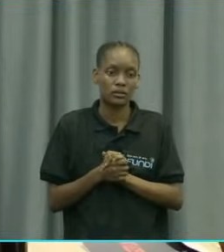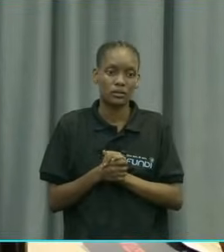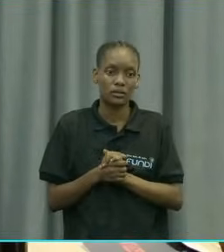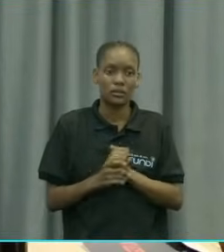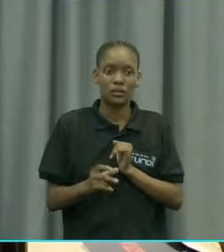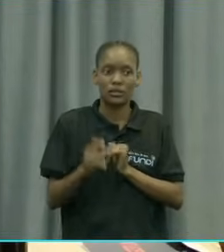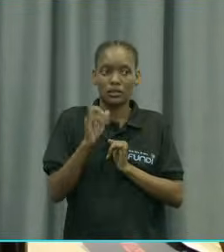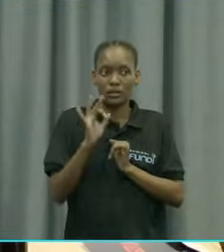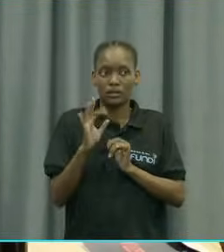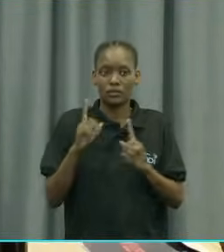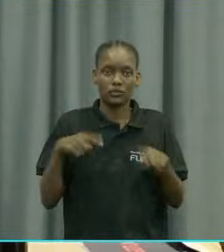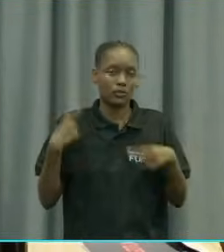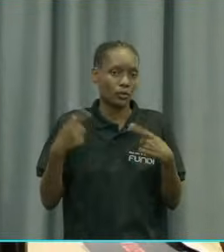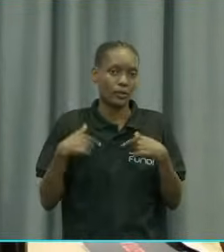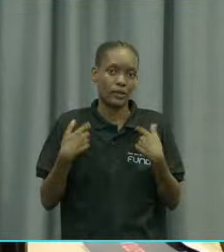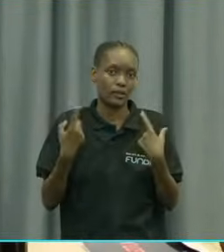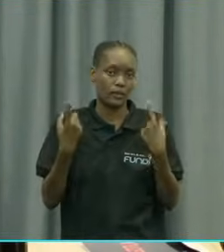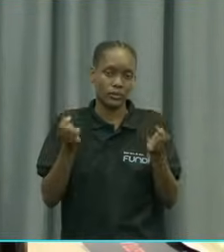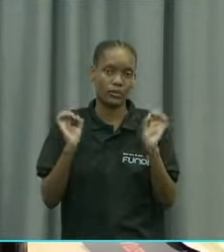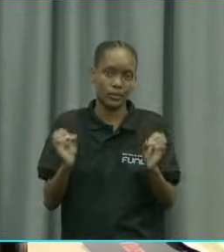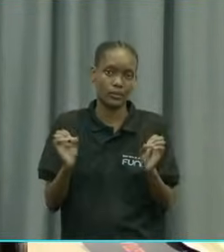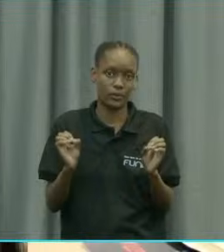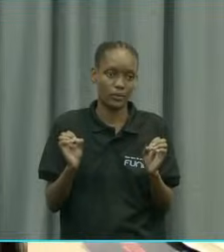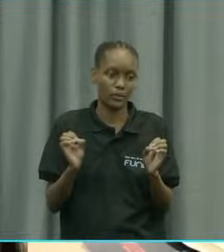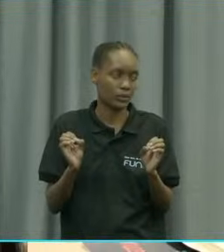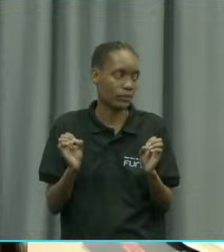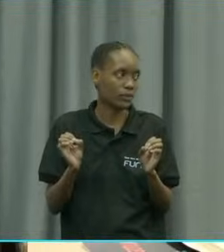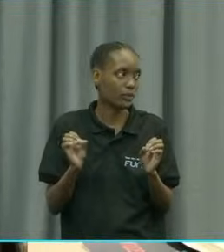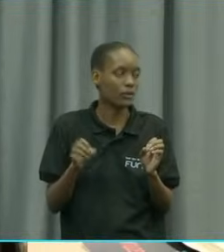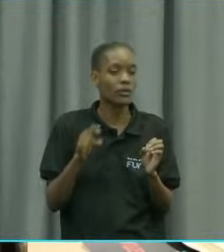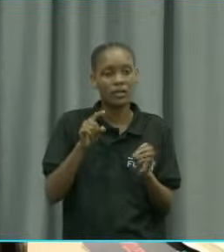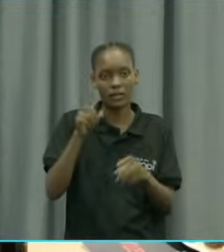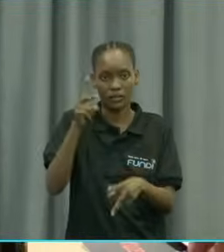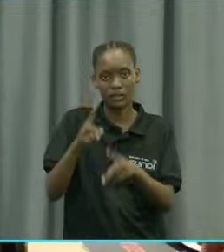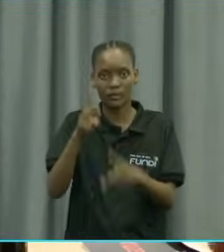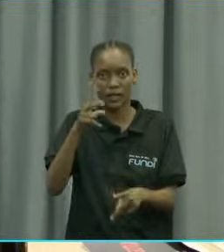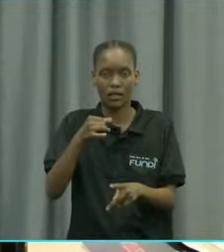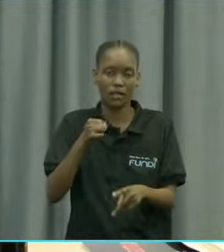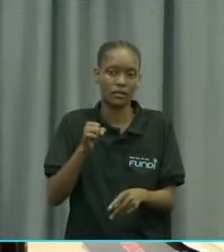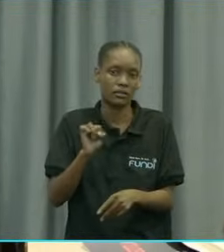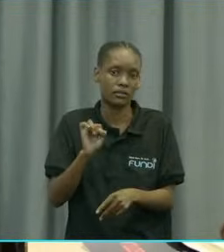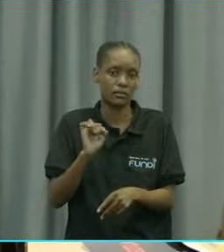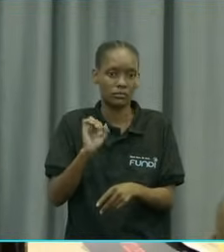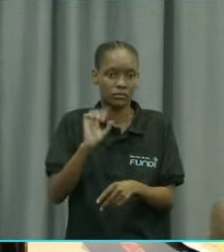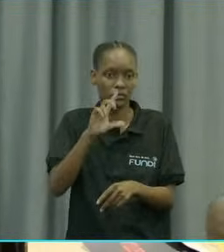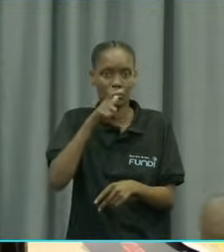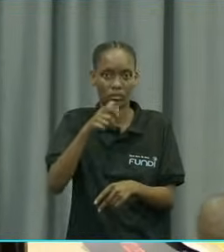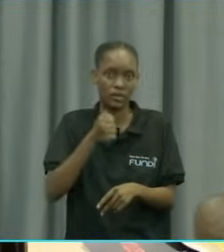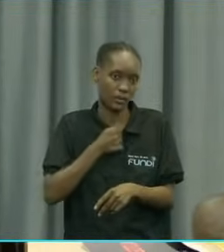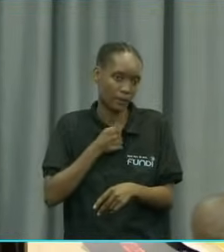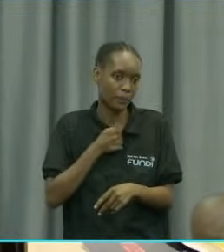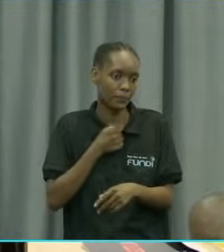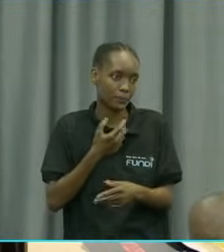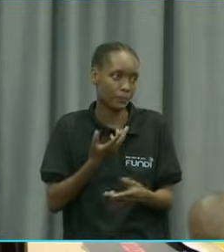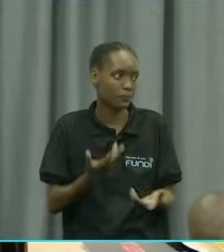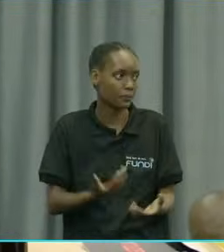don't necessarily do that. So that is just the final input that I'm saying we need to actually look at from that